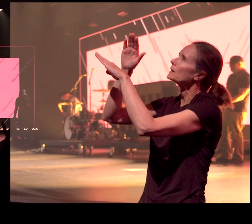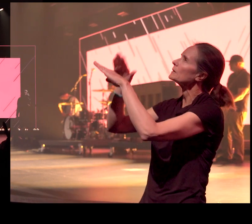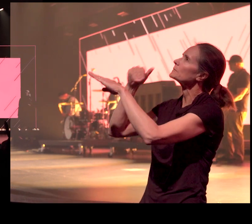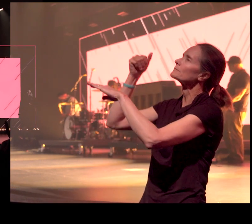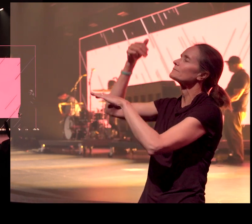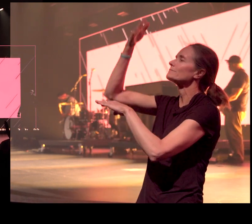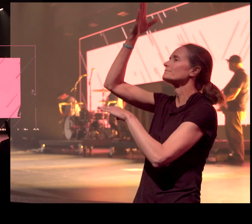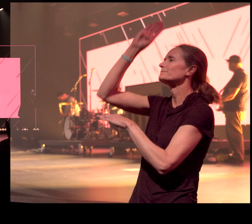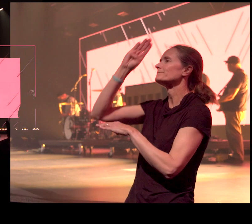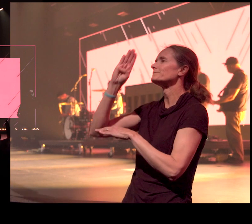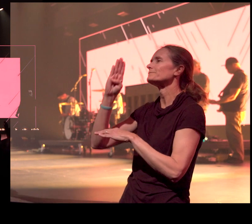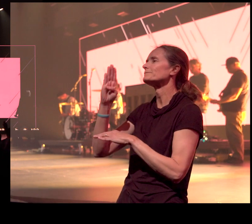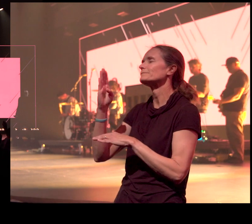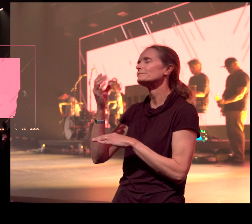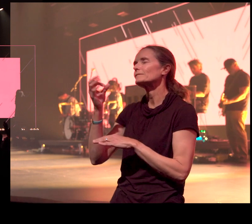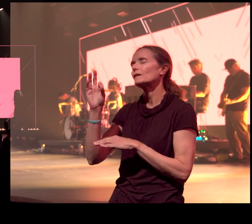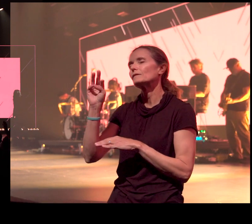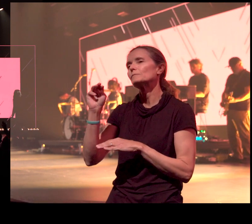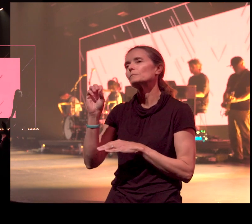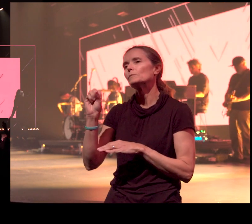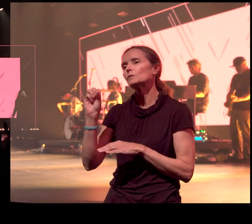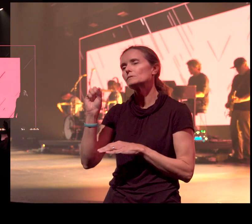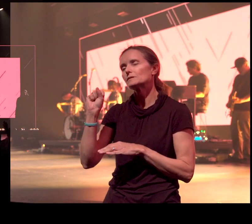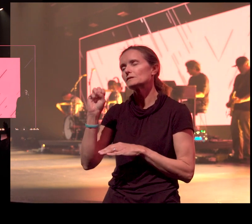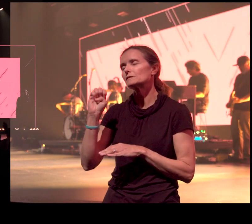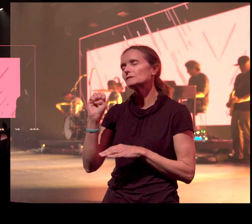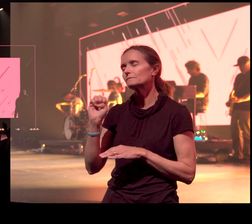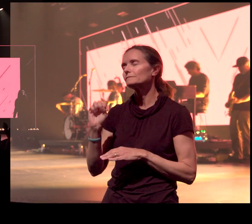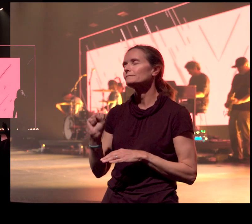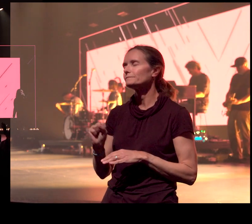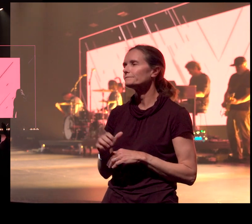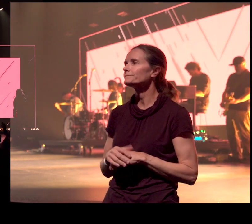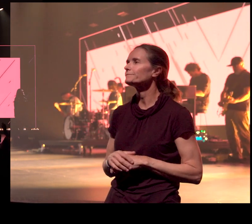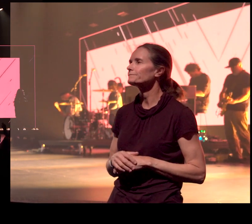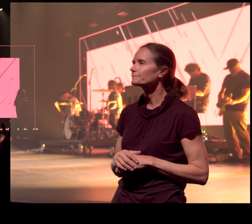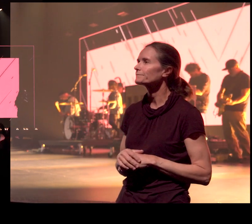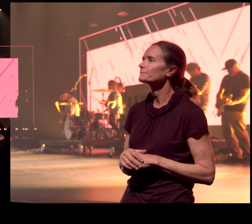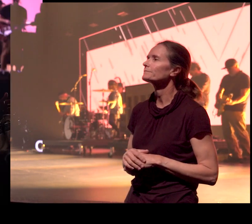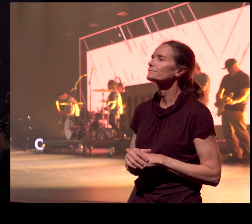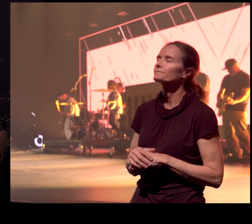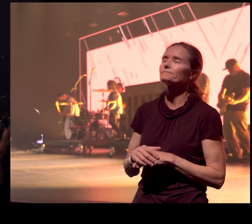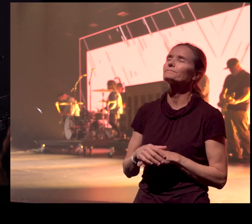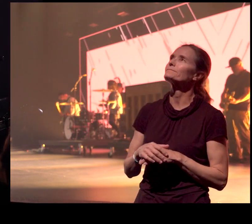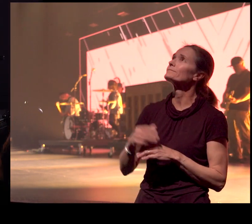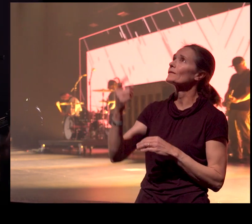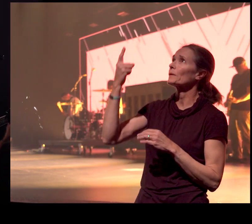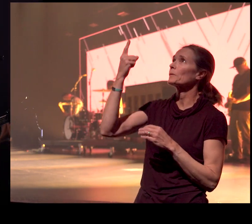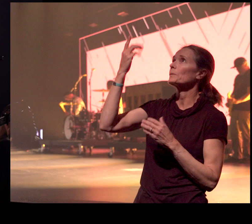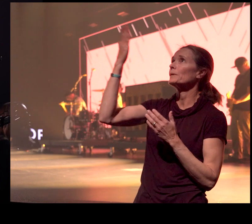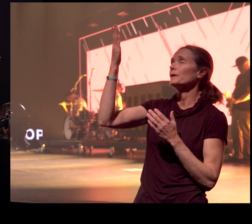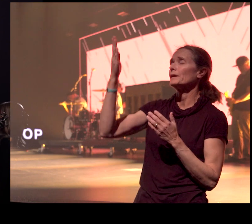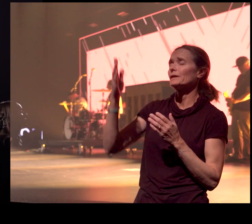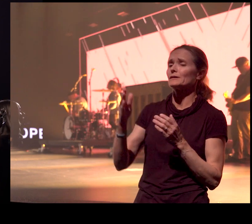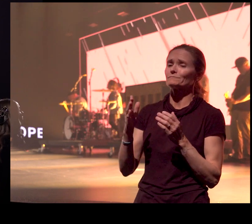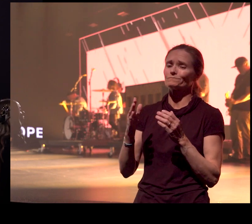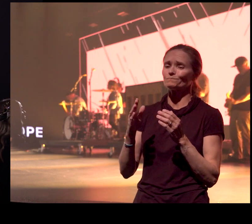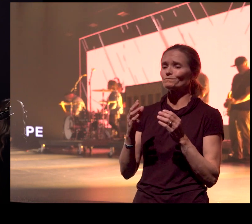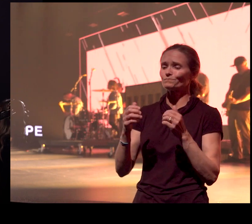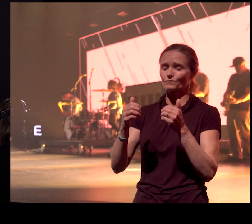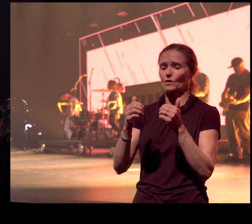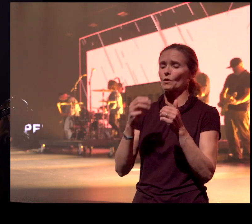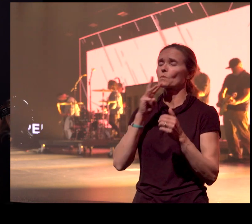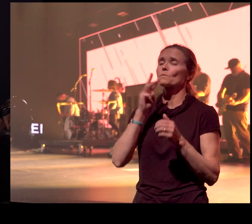covenant. I'm calling on the God of Moses. Yes, I am. The one